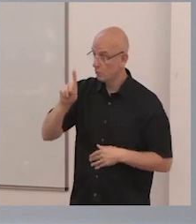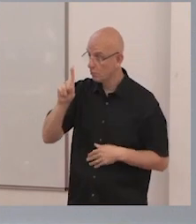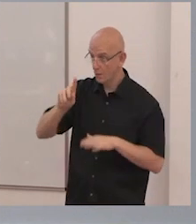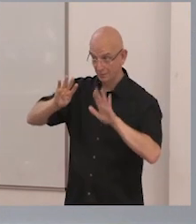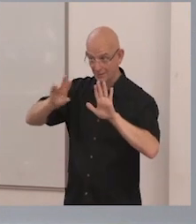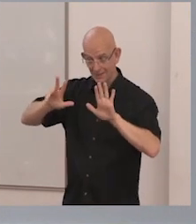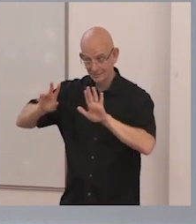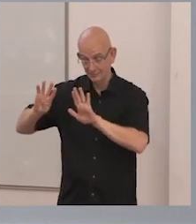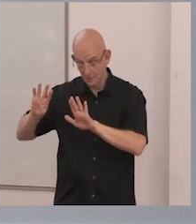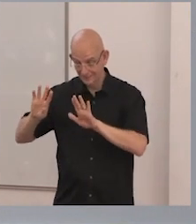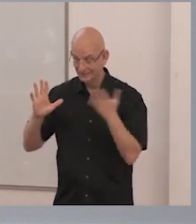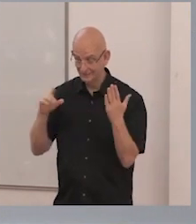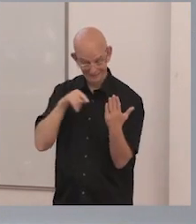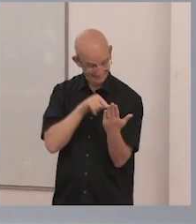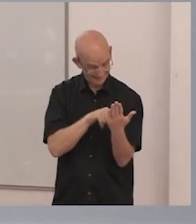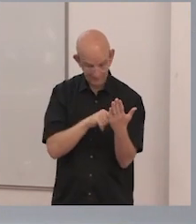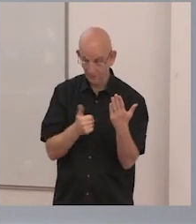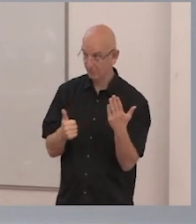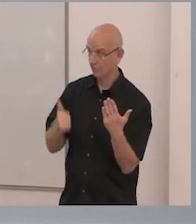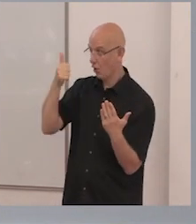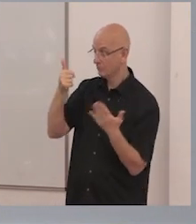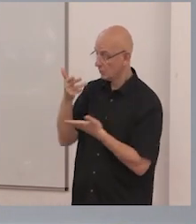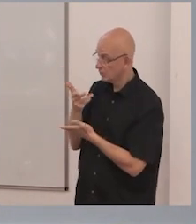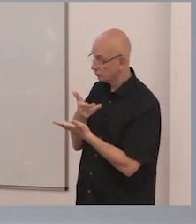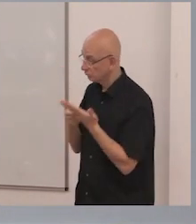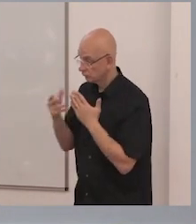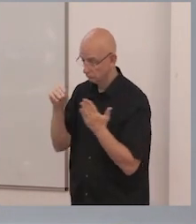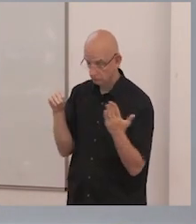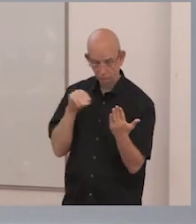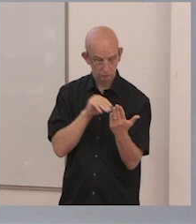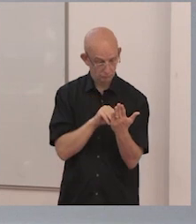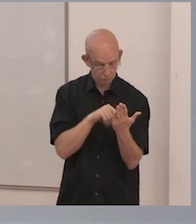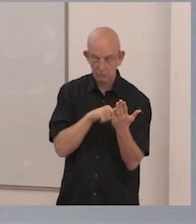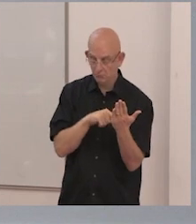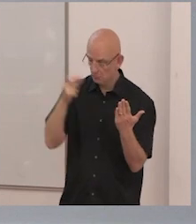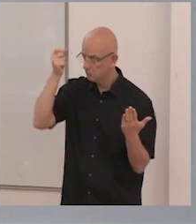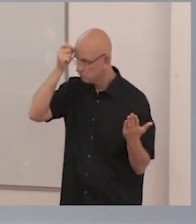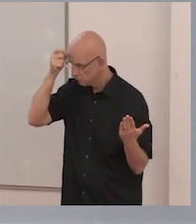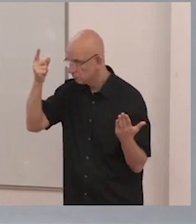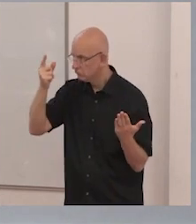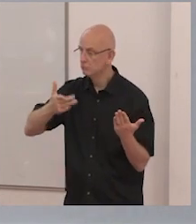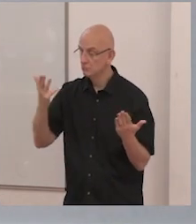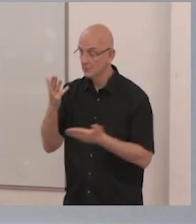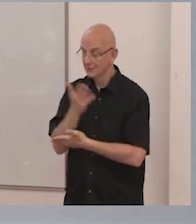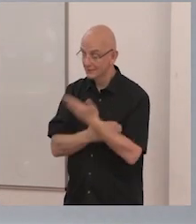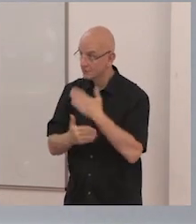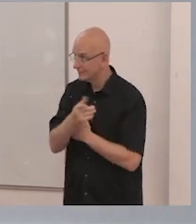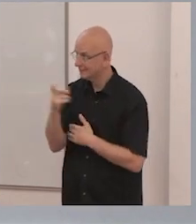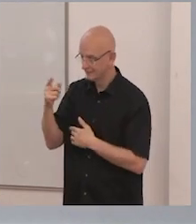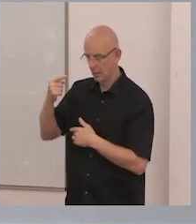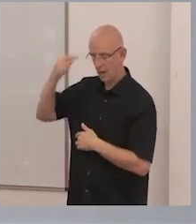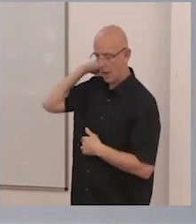of disability were still predominantly medicalised and deficit-based. So it's really important that this